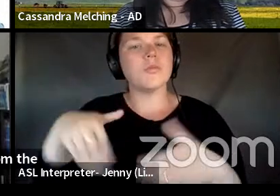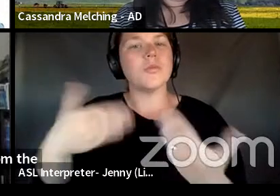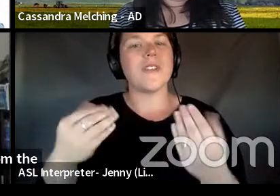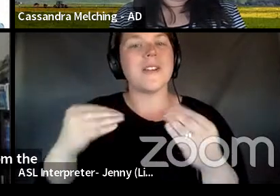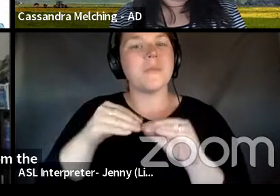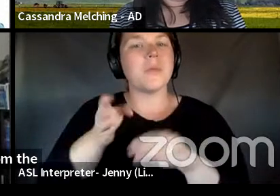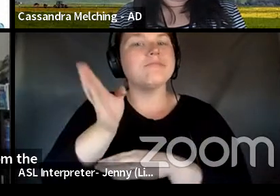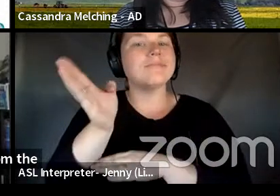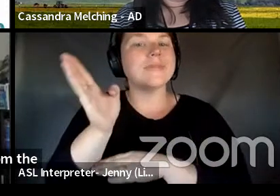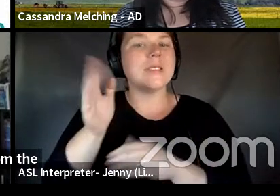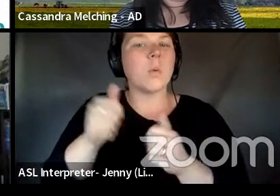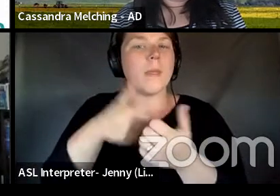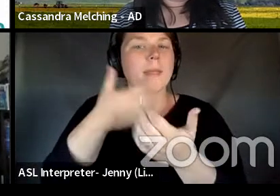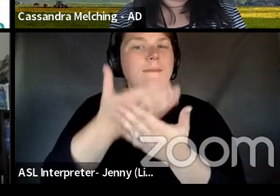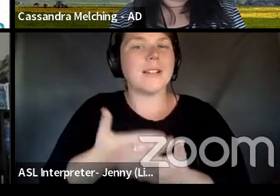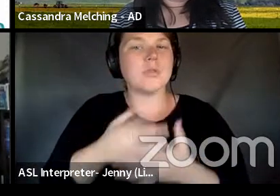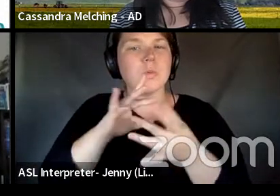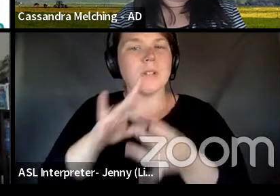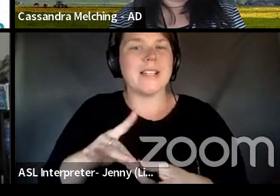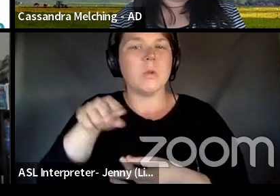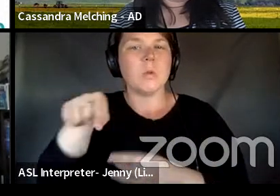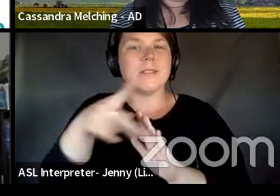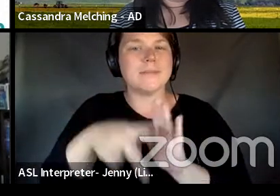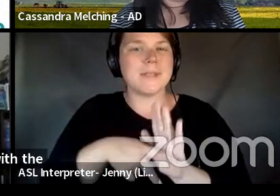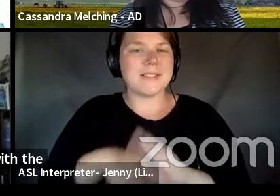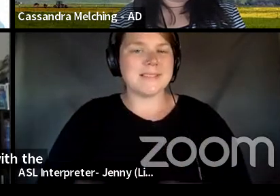and with the facts around this measure.